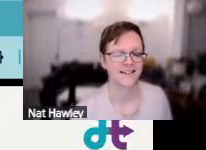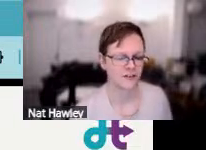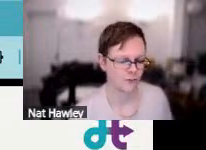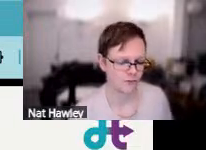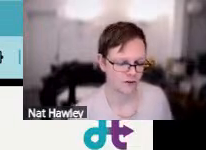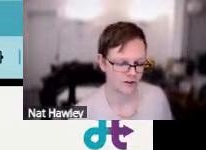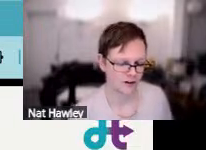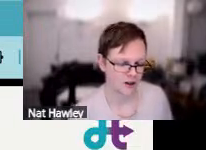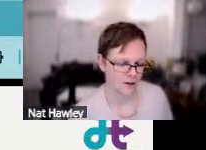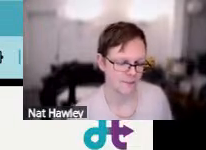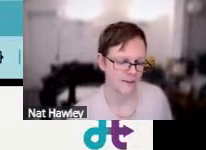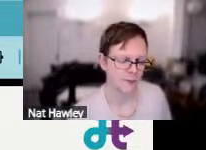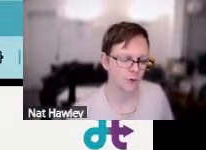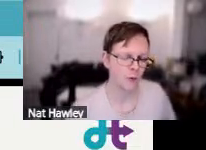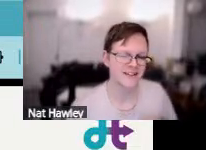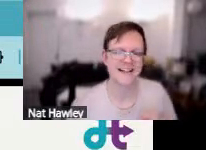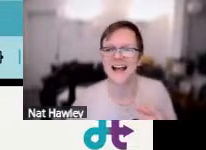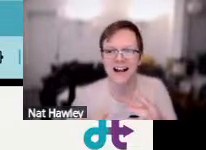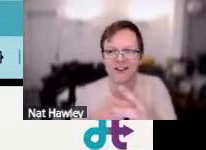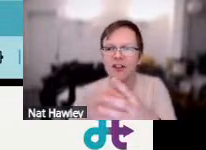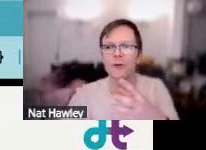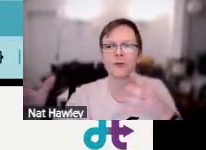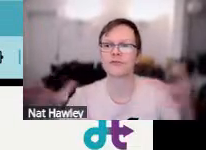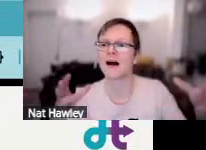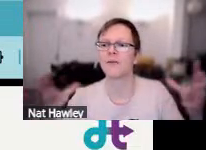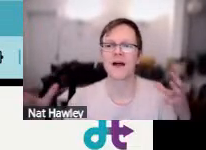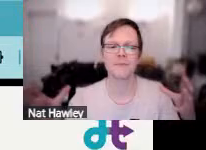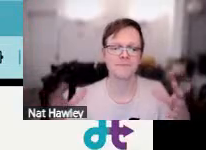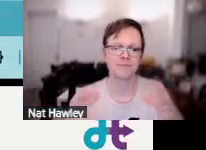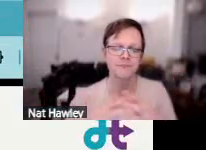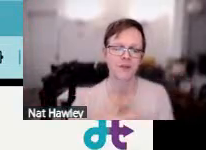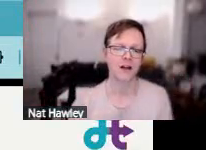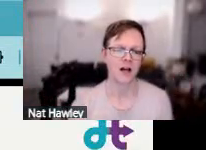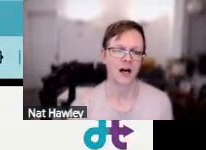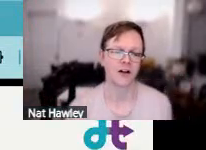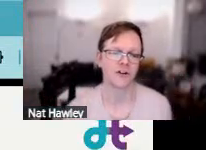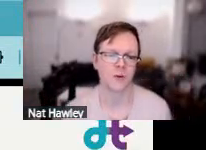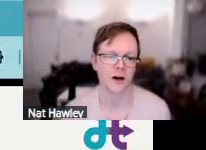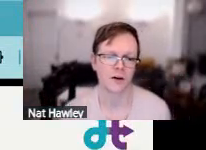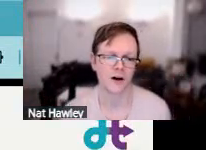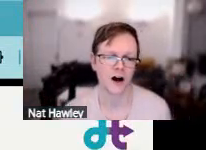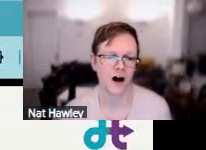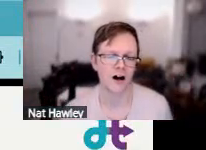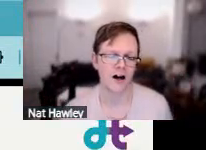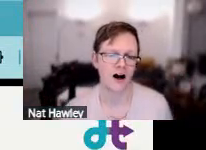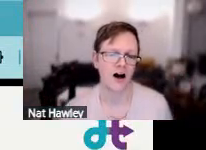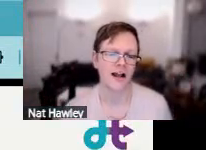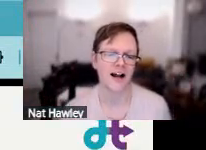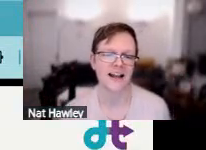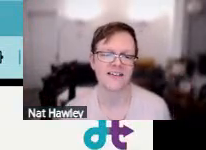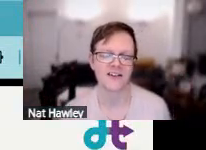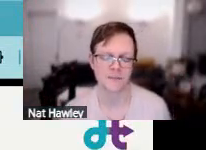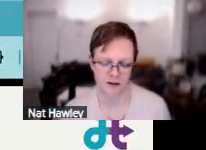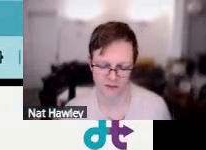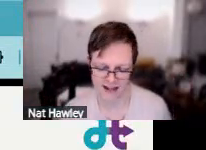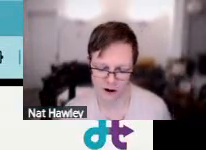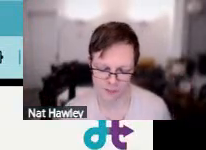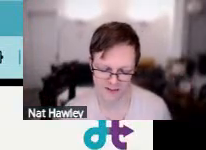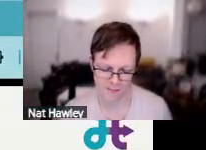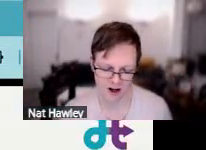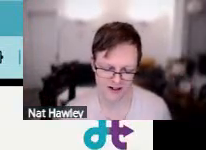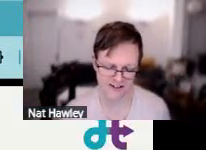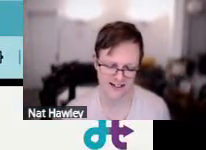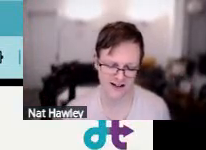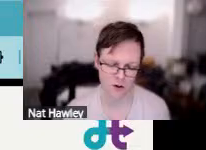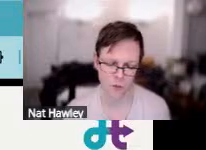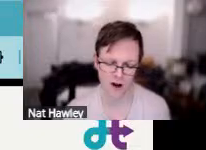that people don't always connect to those around them. So I guess it's about helping